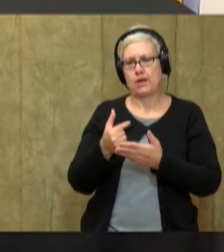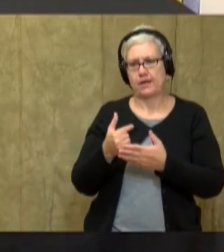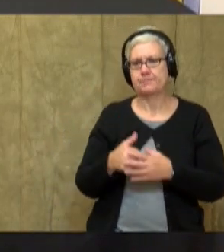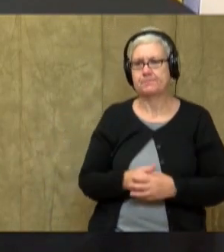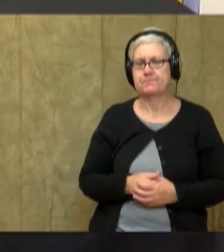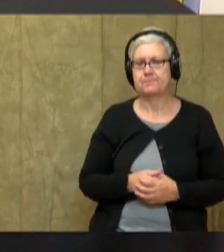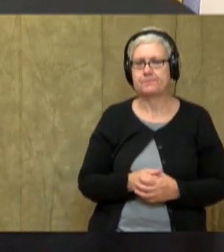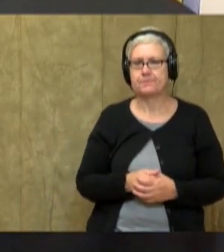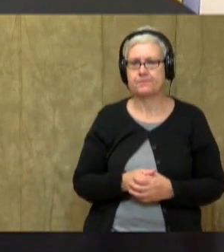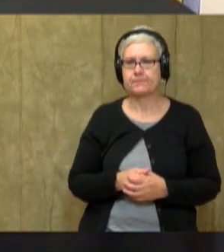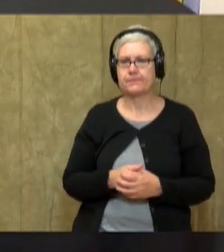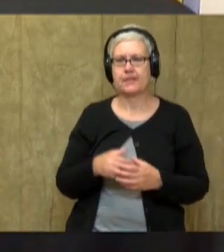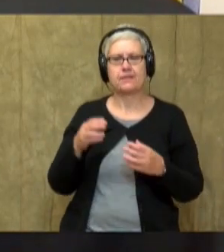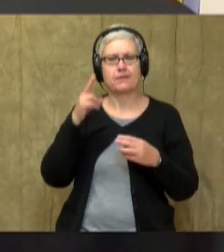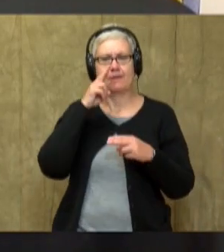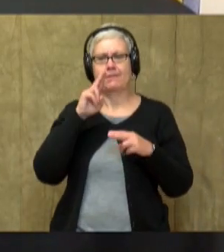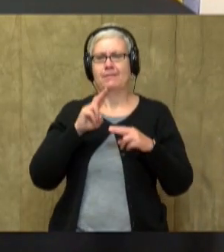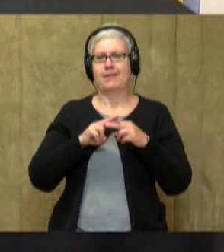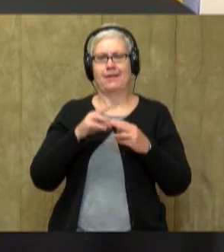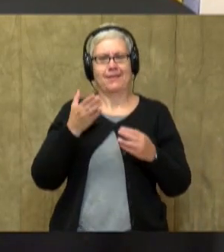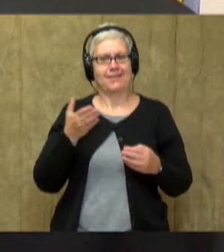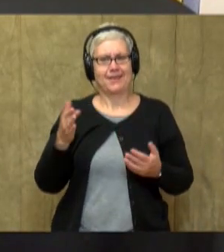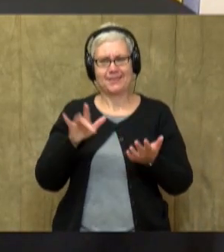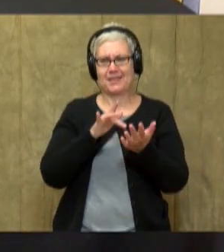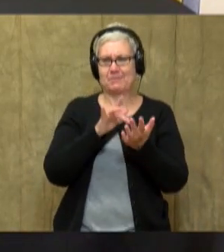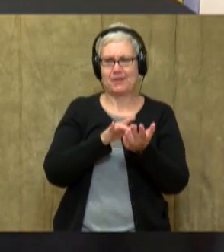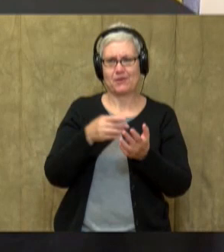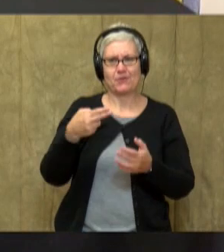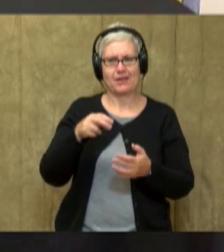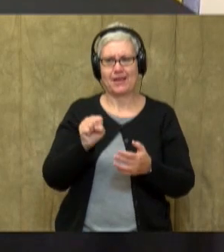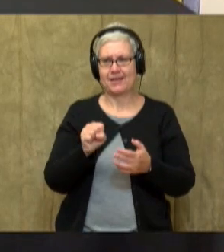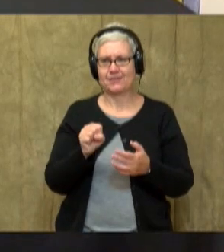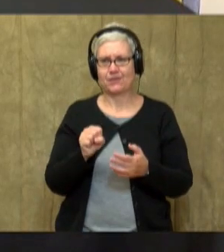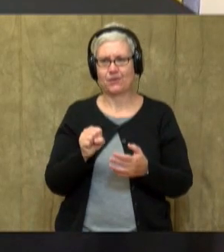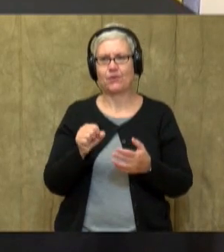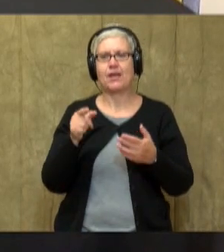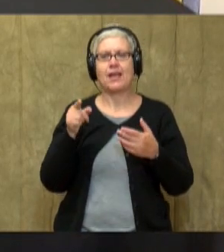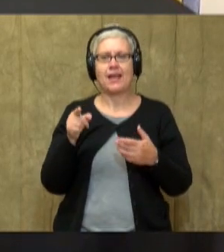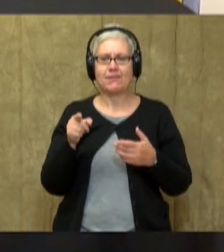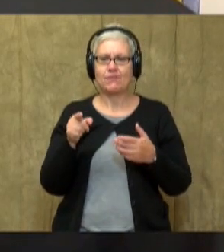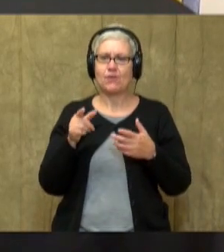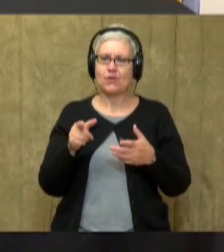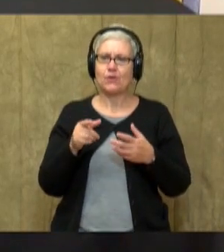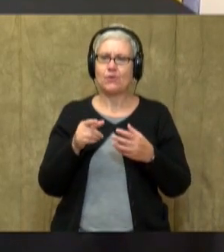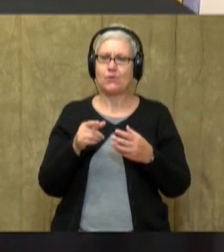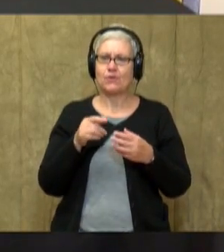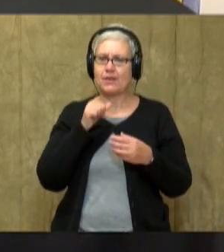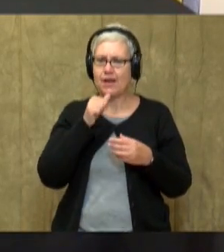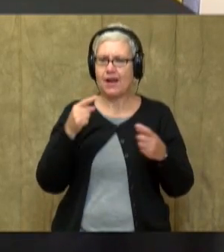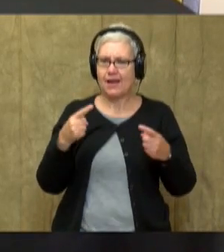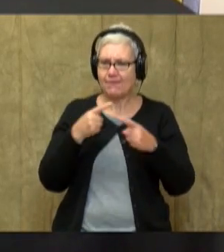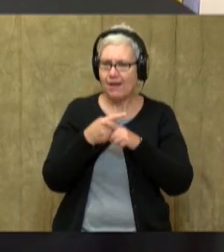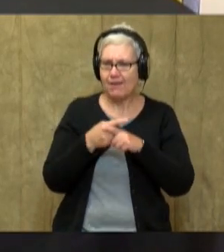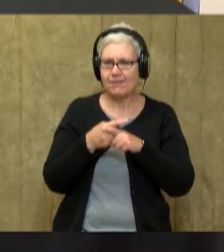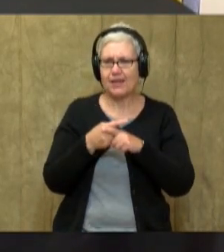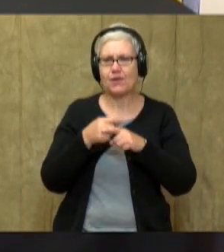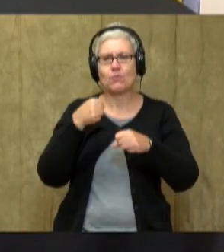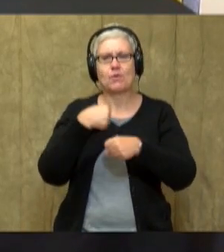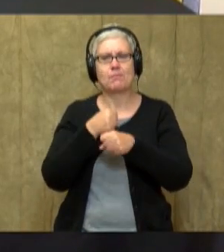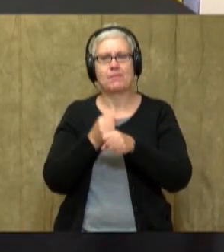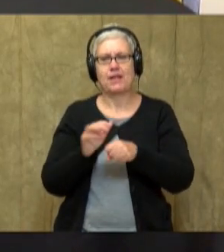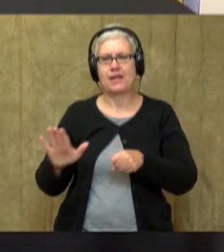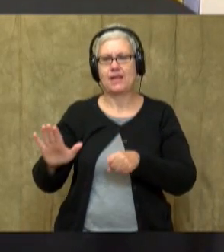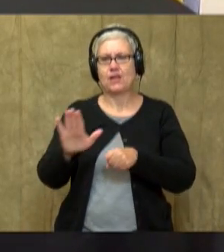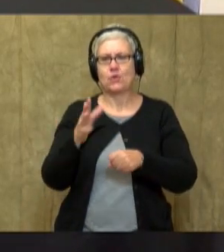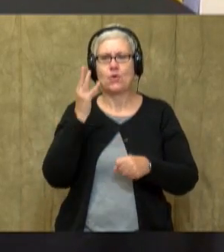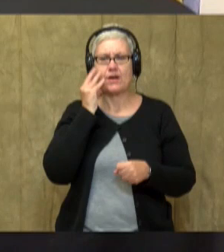many fun things about middle school and high school that to be able to do this is just really going to be, it's going to make